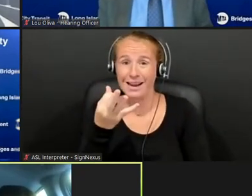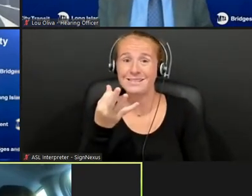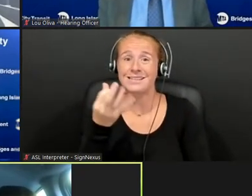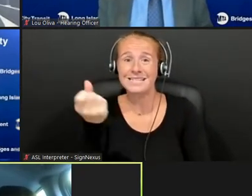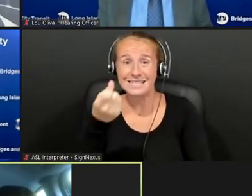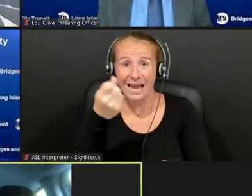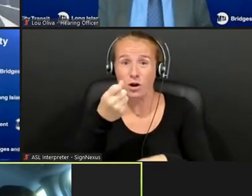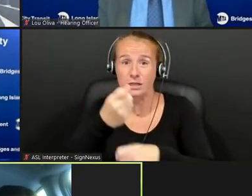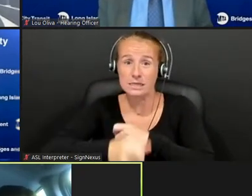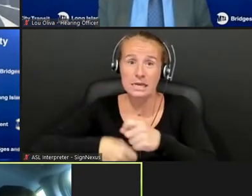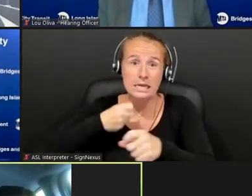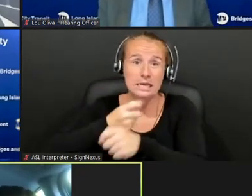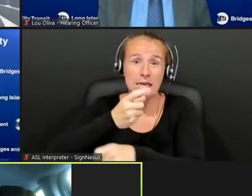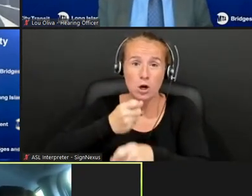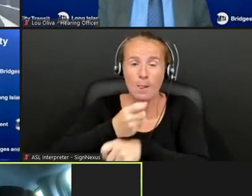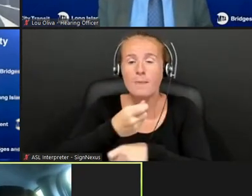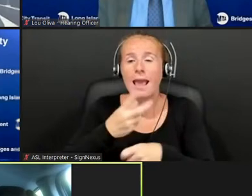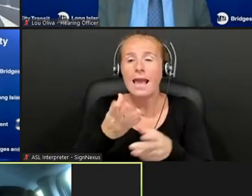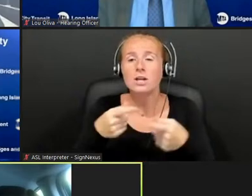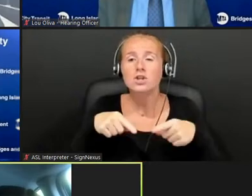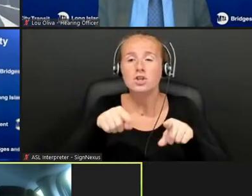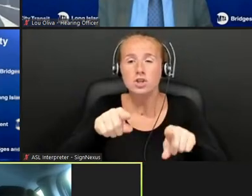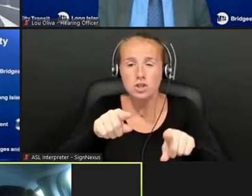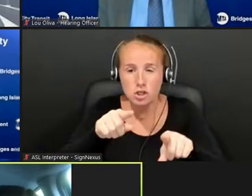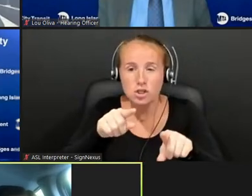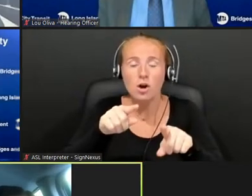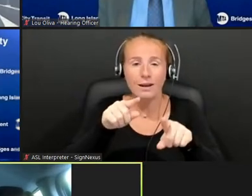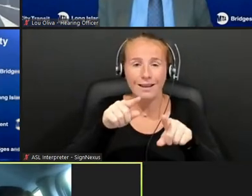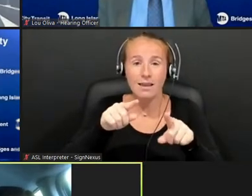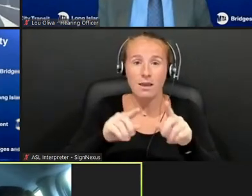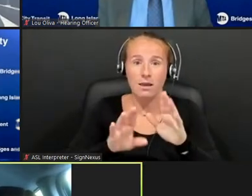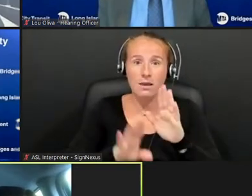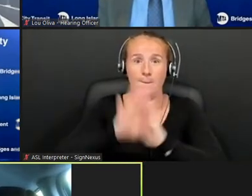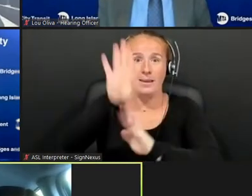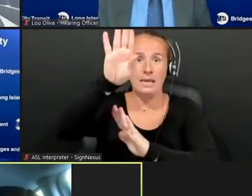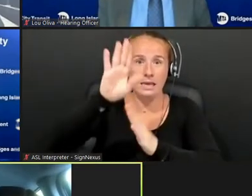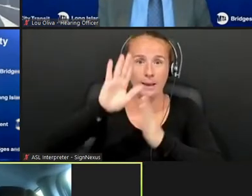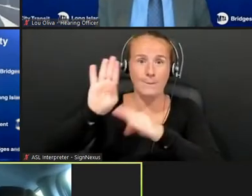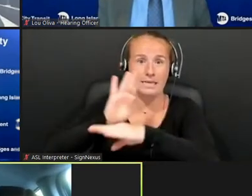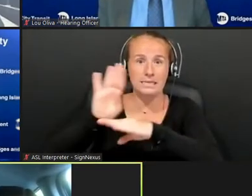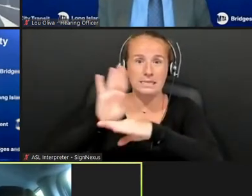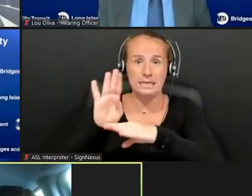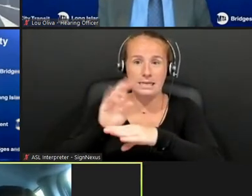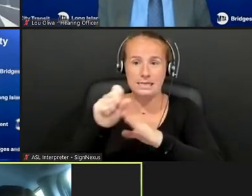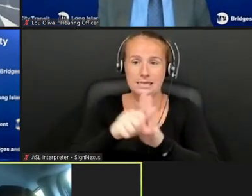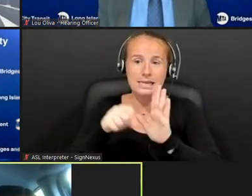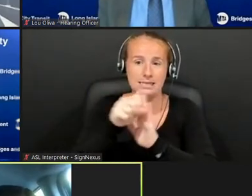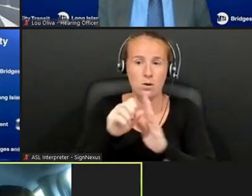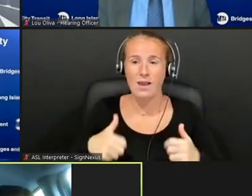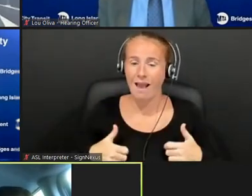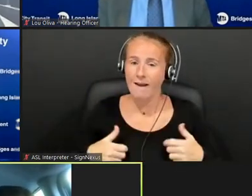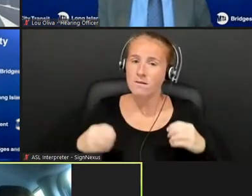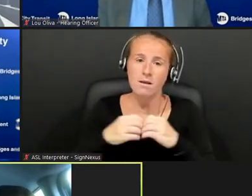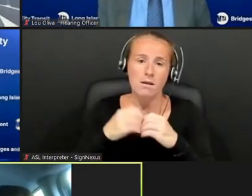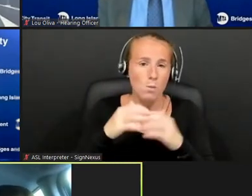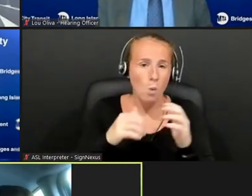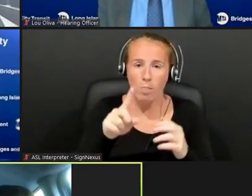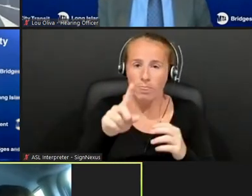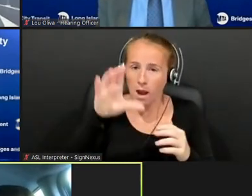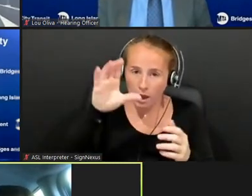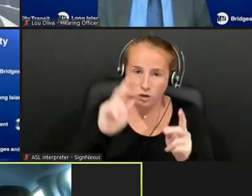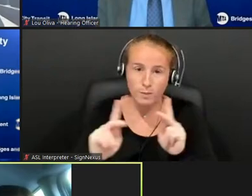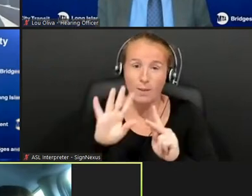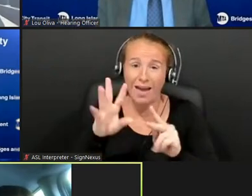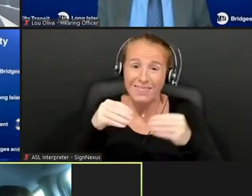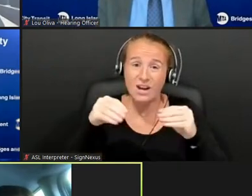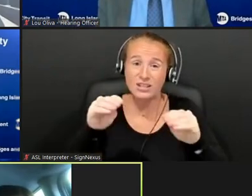during the peak season there are more than 140 Farmers many of them New York Farmers selling their products to more than 60 000 people